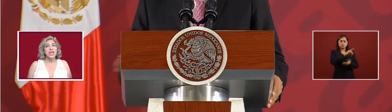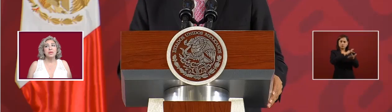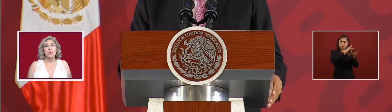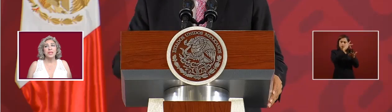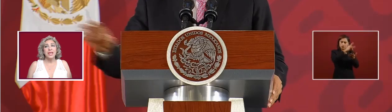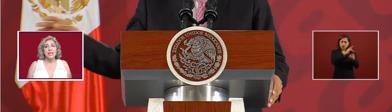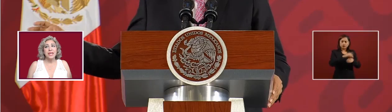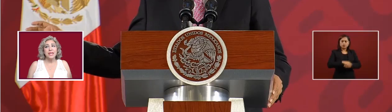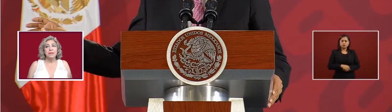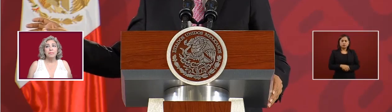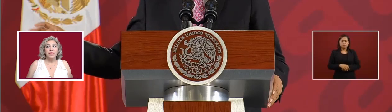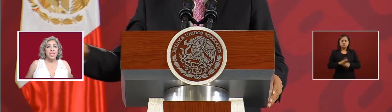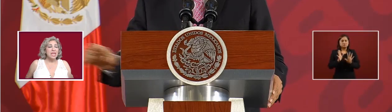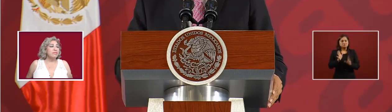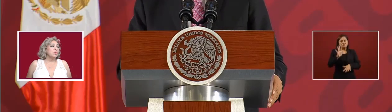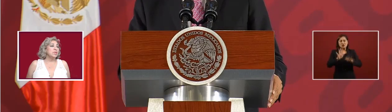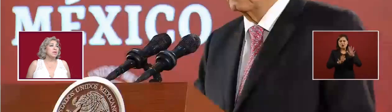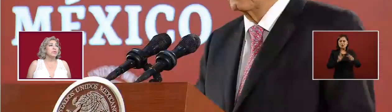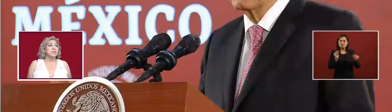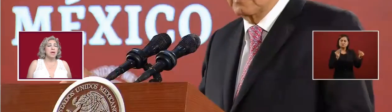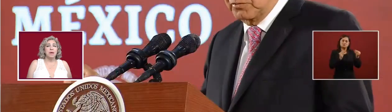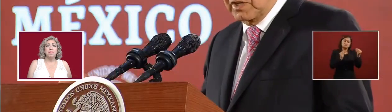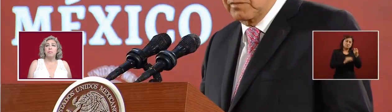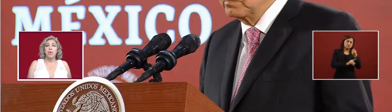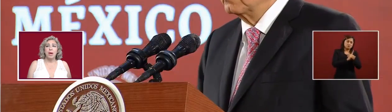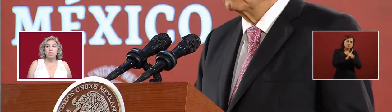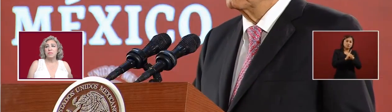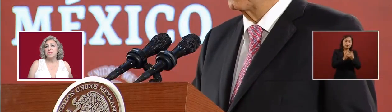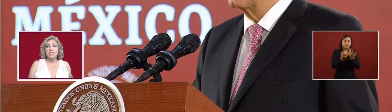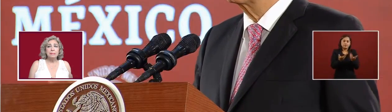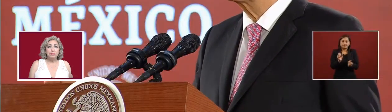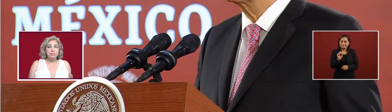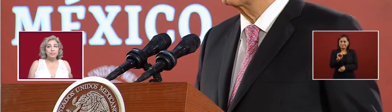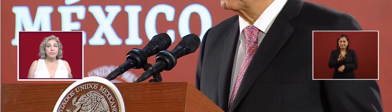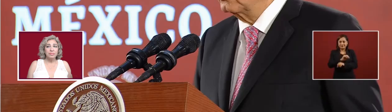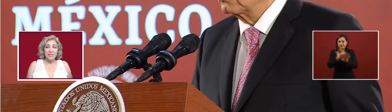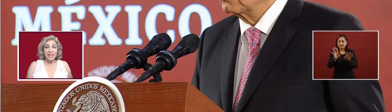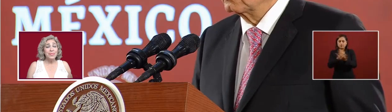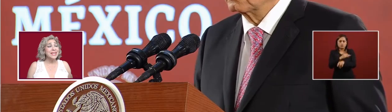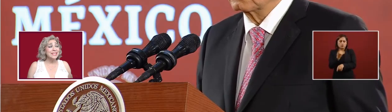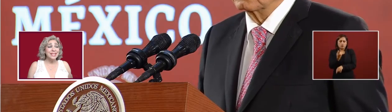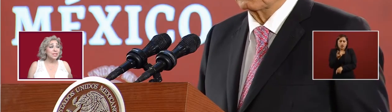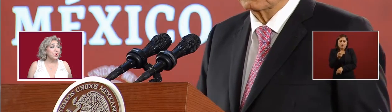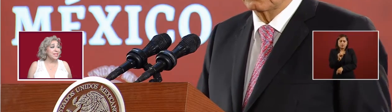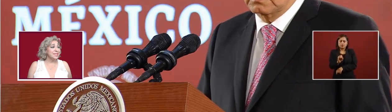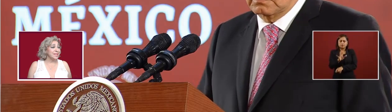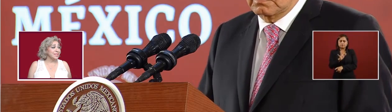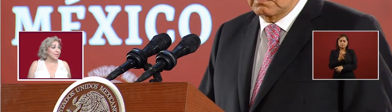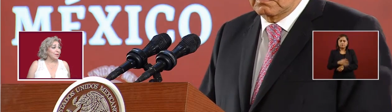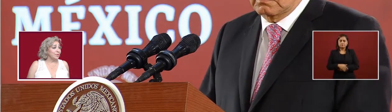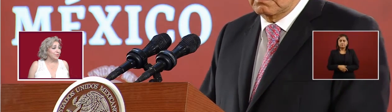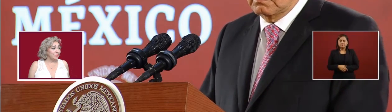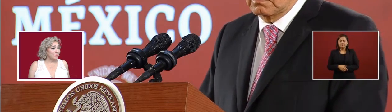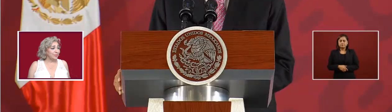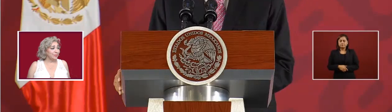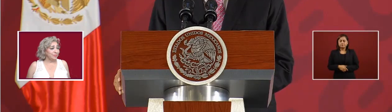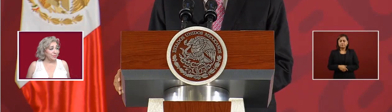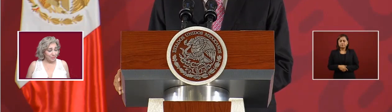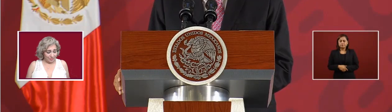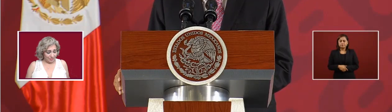appreciate what they did even when there was problems because that's the way these things go